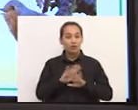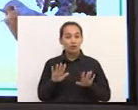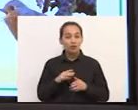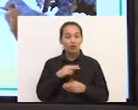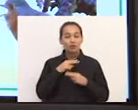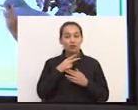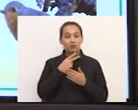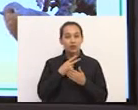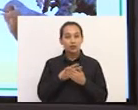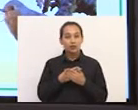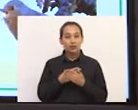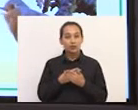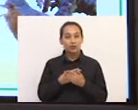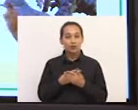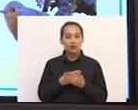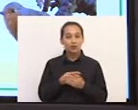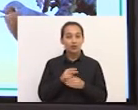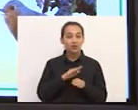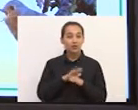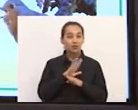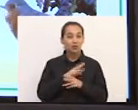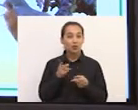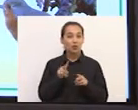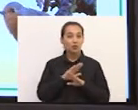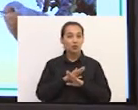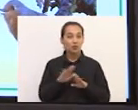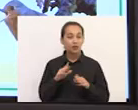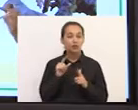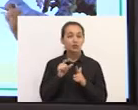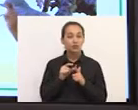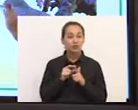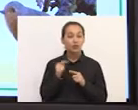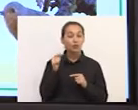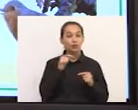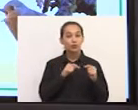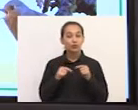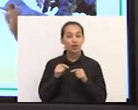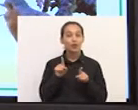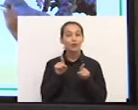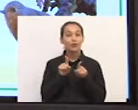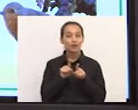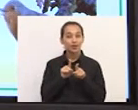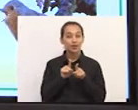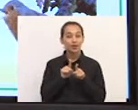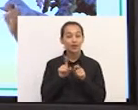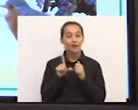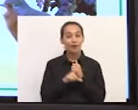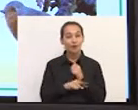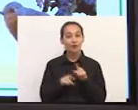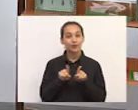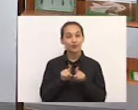bo'lsangiz, qilma, o'lma, qolma so'zlari o'zaro qofiyador so'zlar hisoblanar ekan.